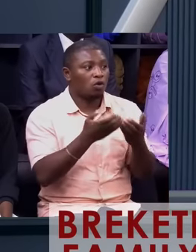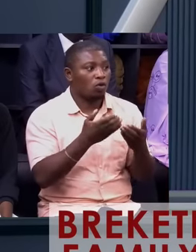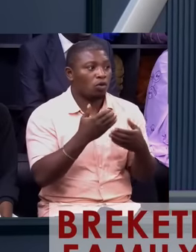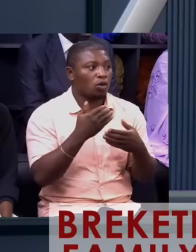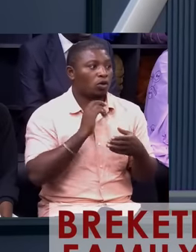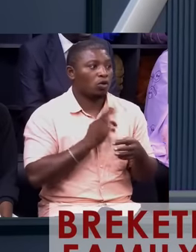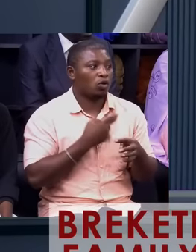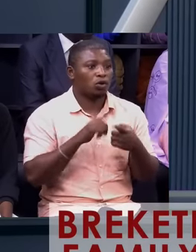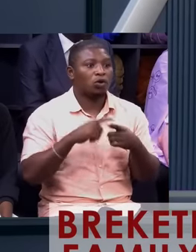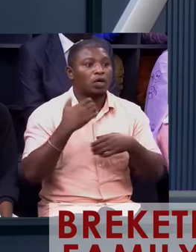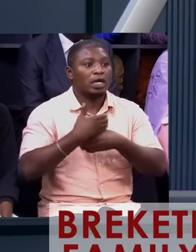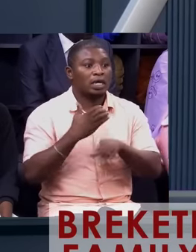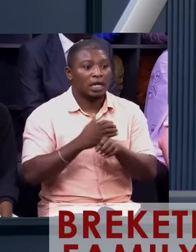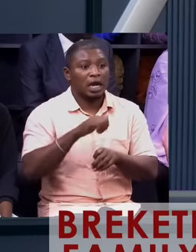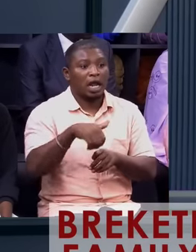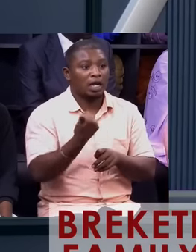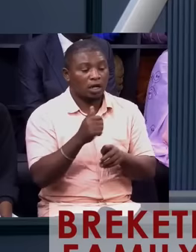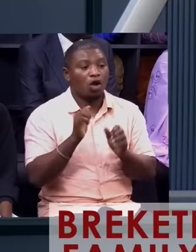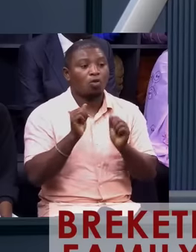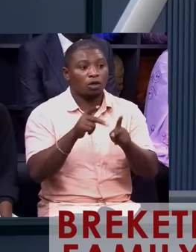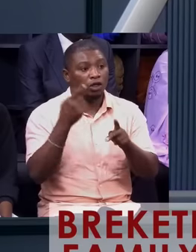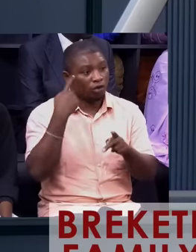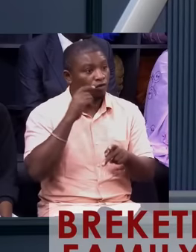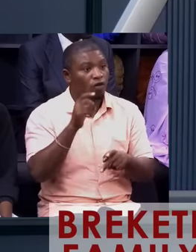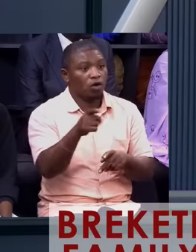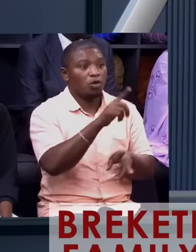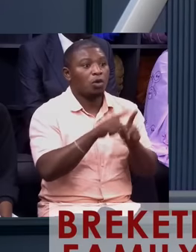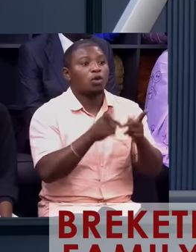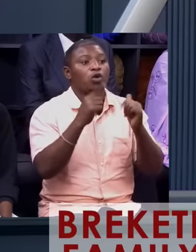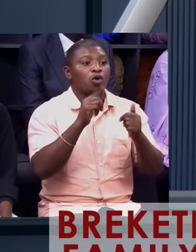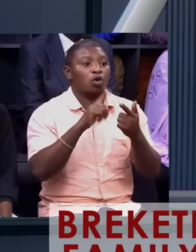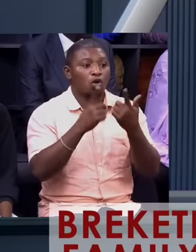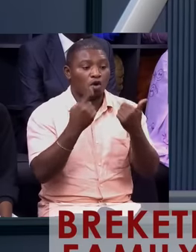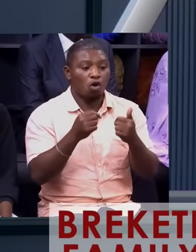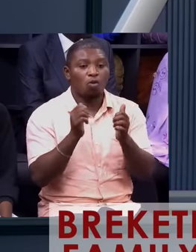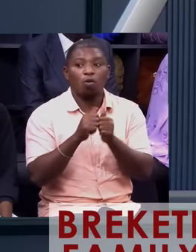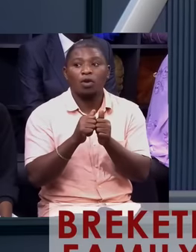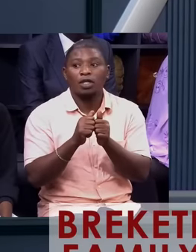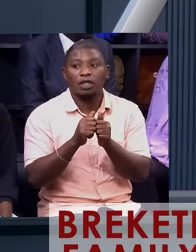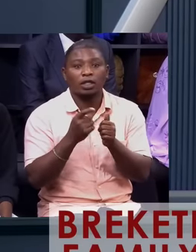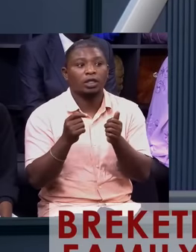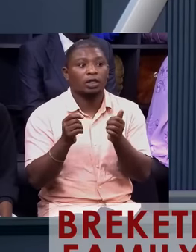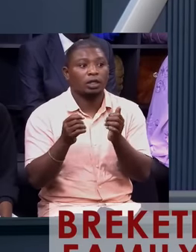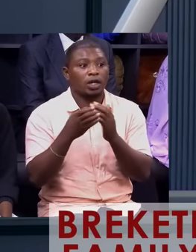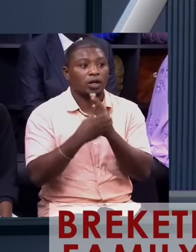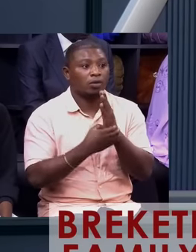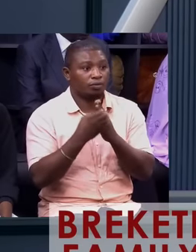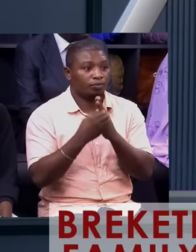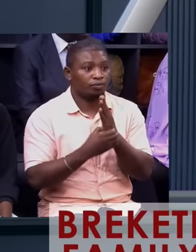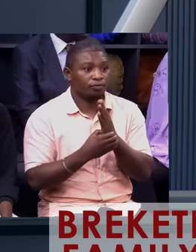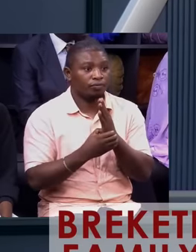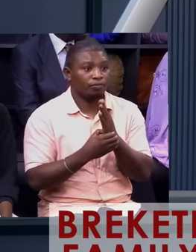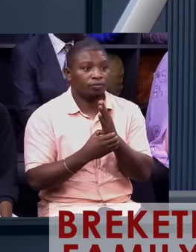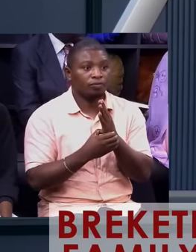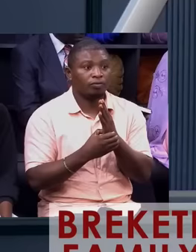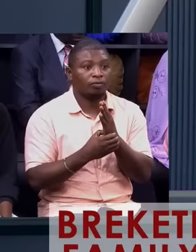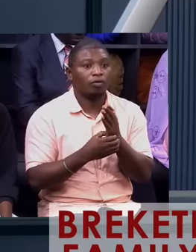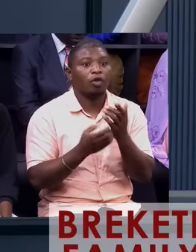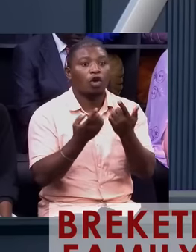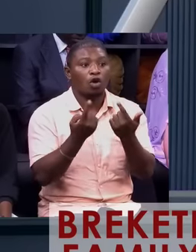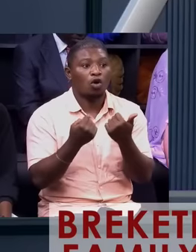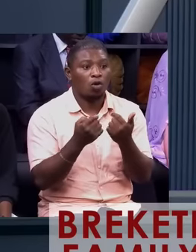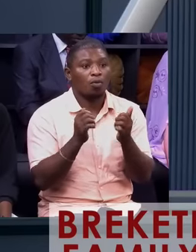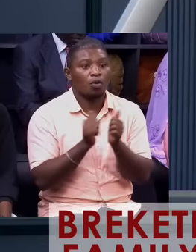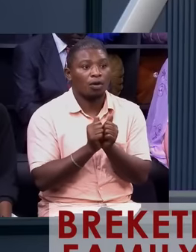create another opportunity for to come with the pamphlet come with the um uh come